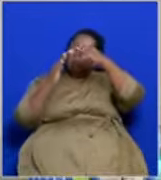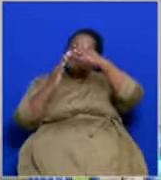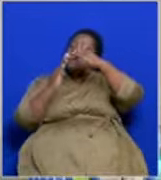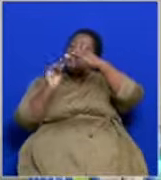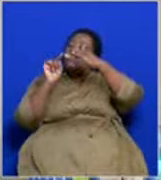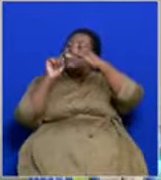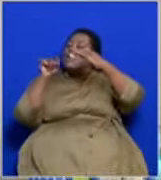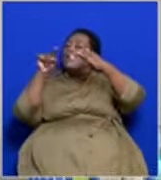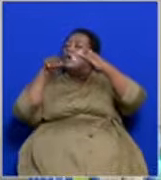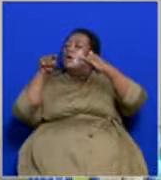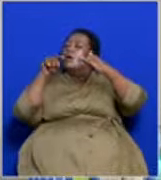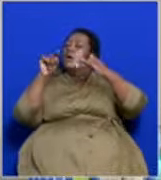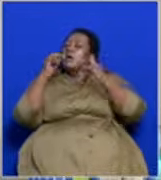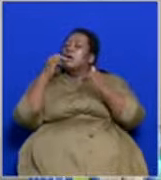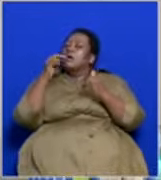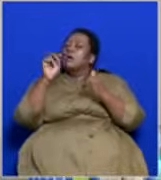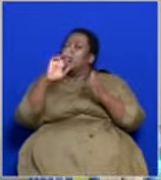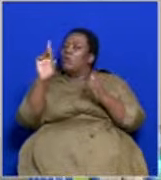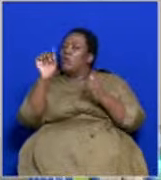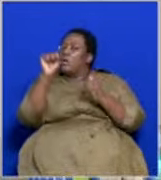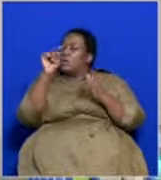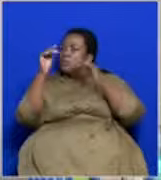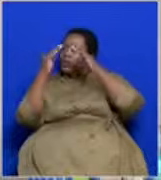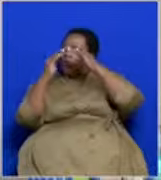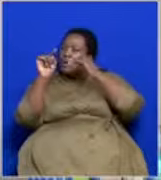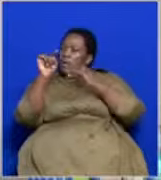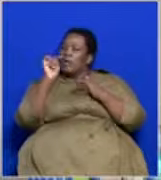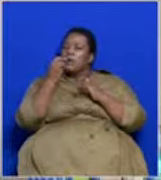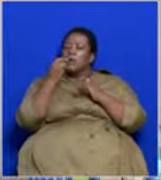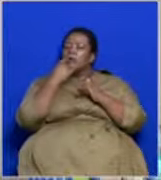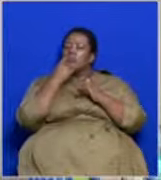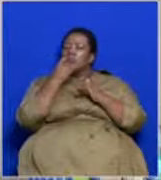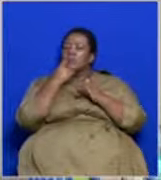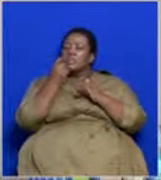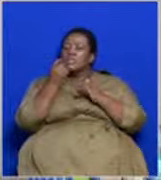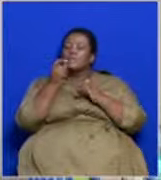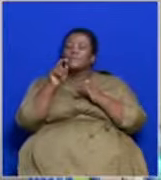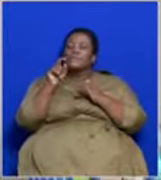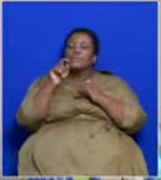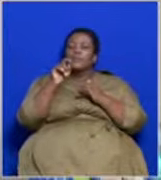That is a document bearing Benoni case number